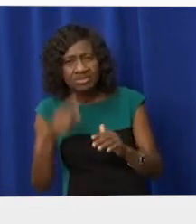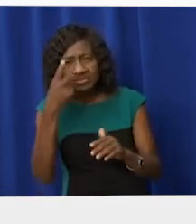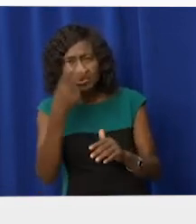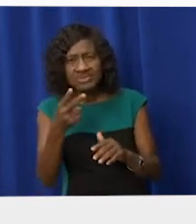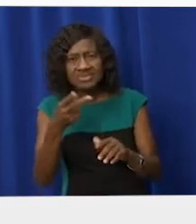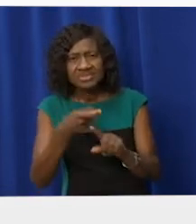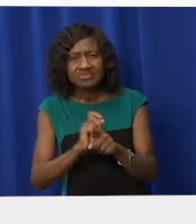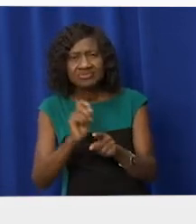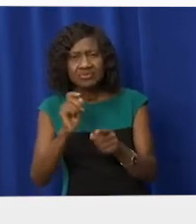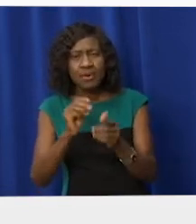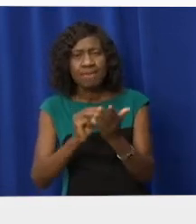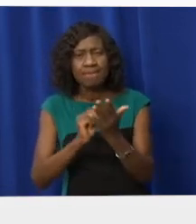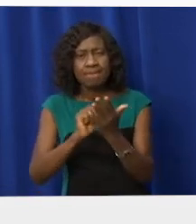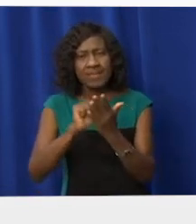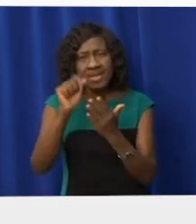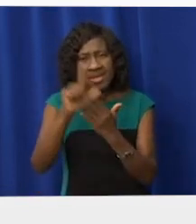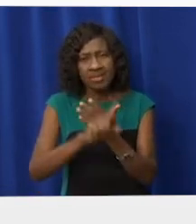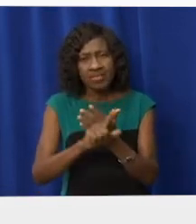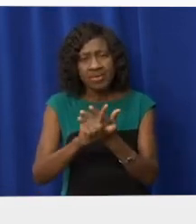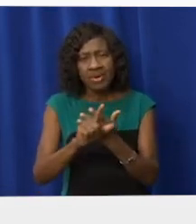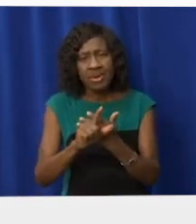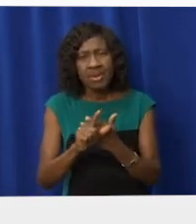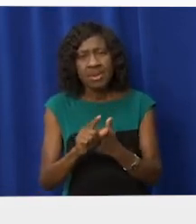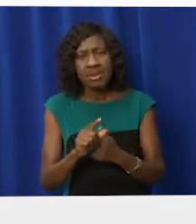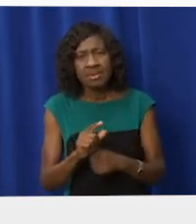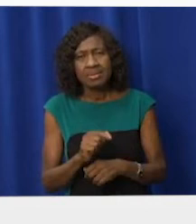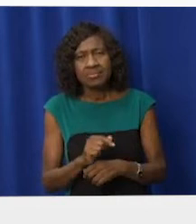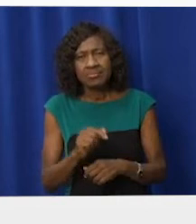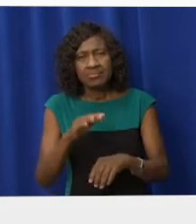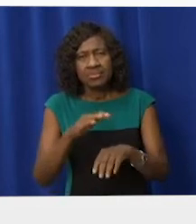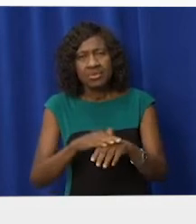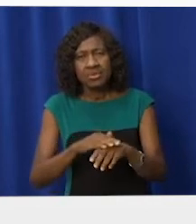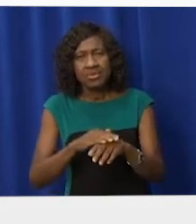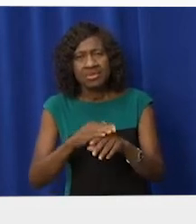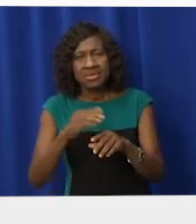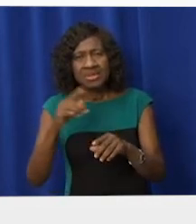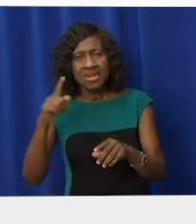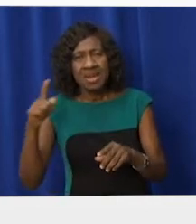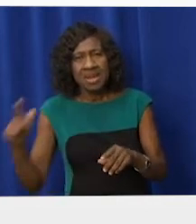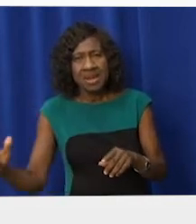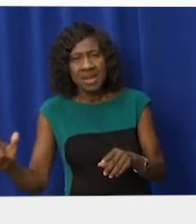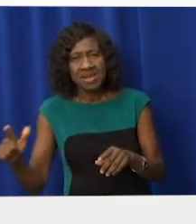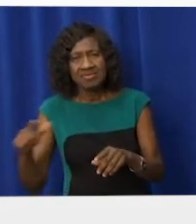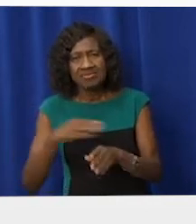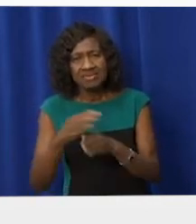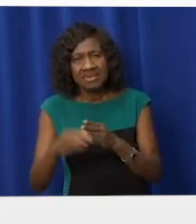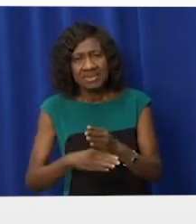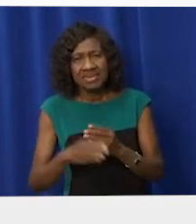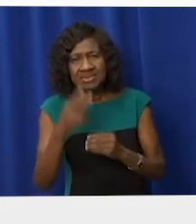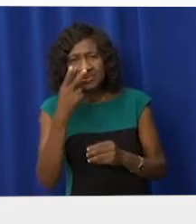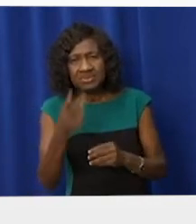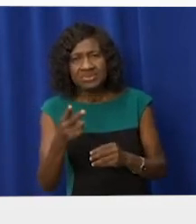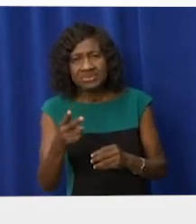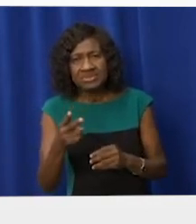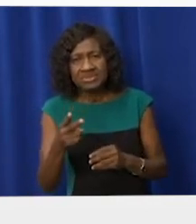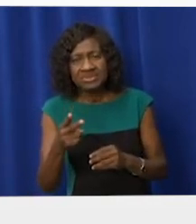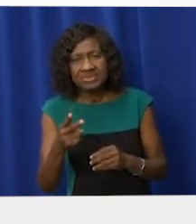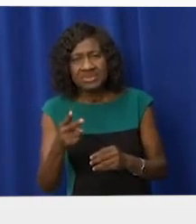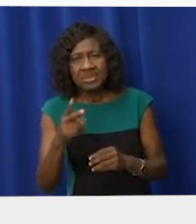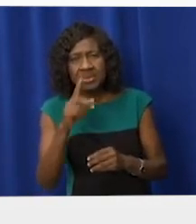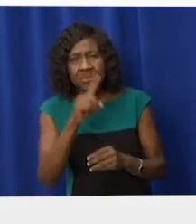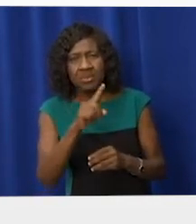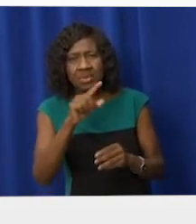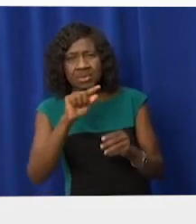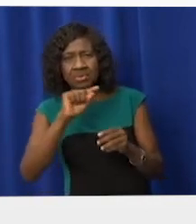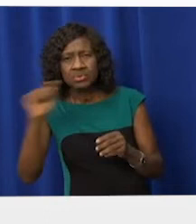mid-April, starting with the 7th of March date. On the left-hand axis, you'll see a scale from 1